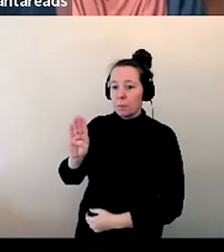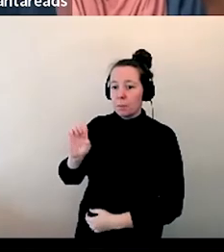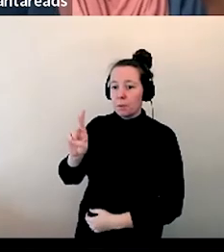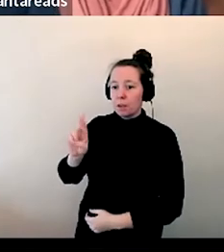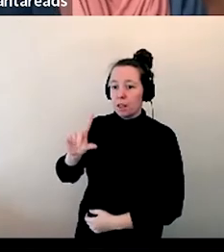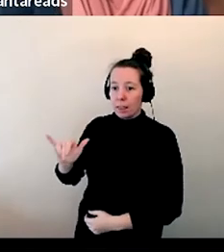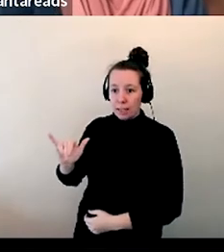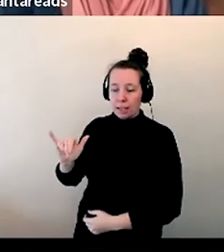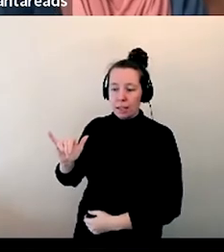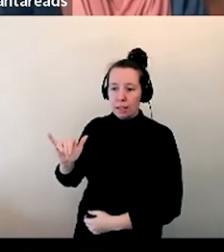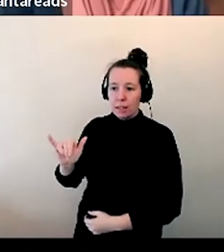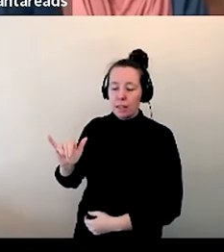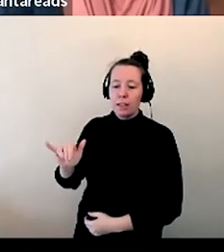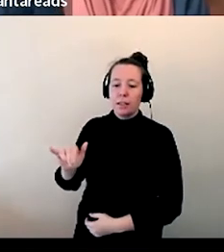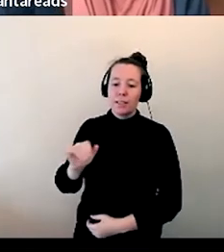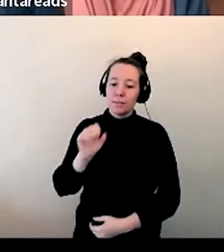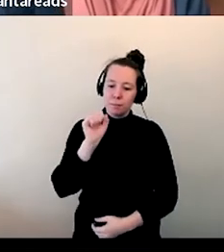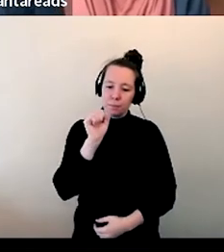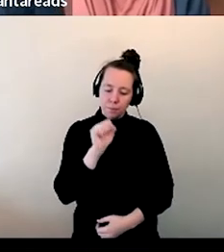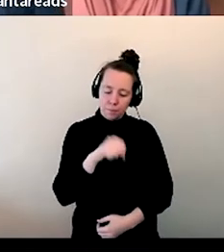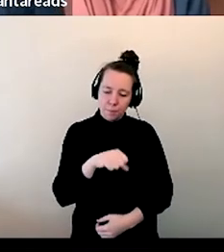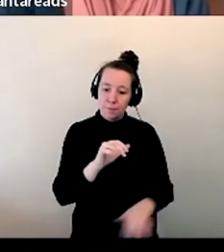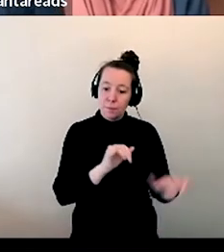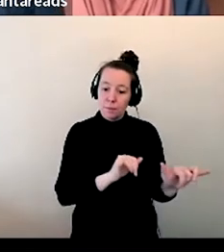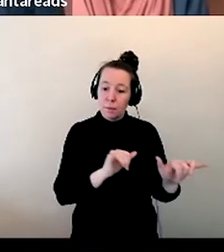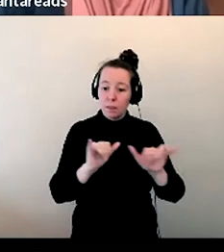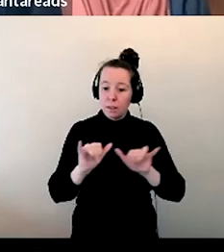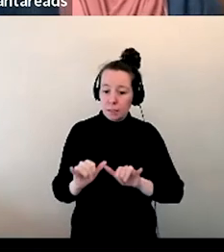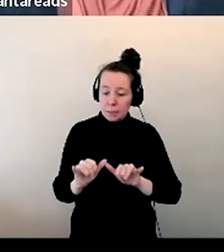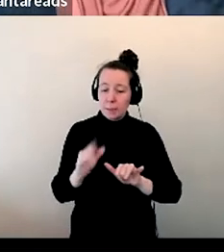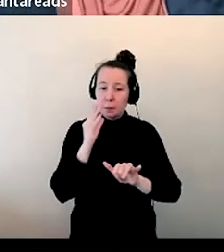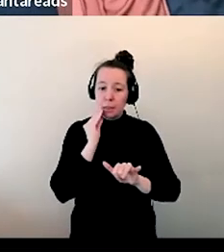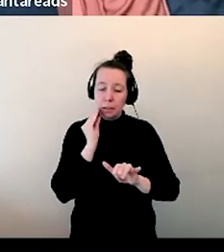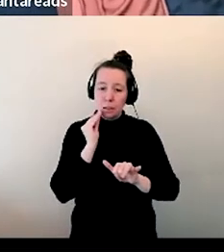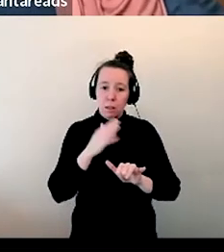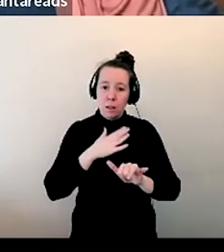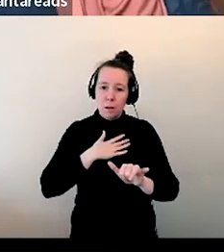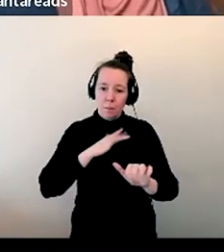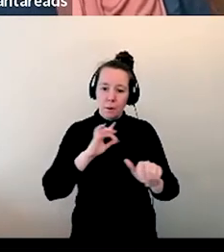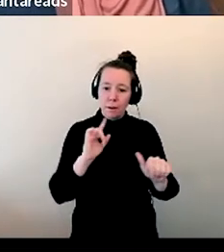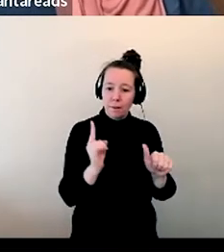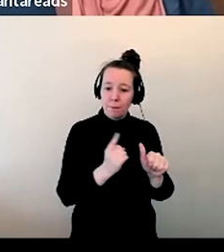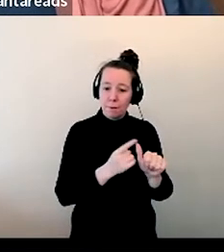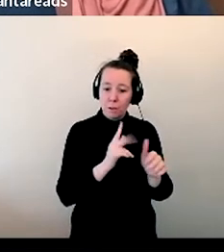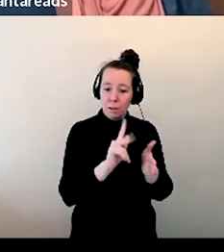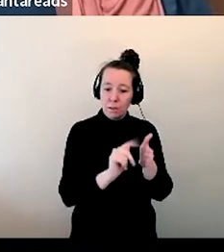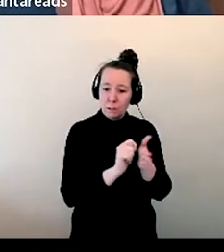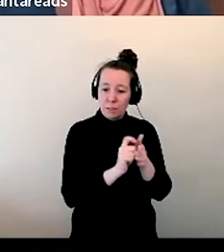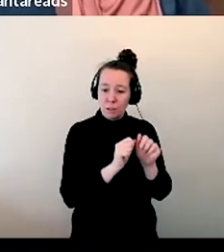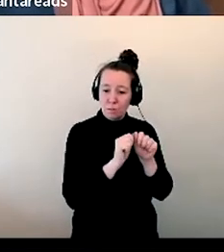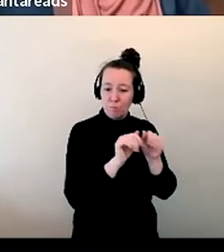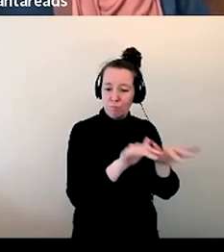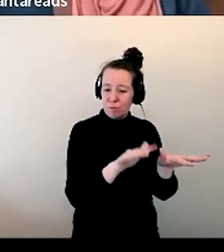Yeah, so similar to the others, my most viral video wasn't actually directly related to the book